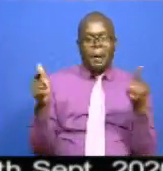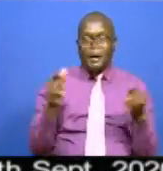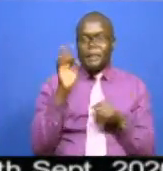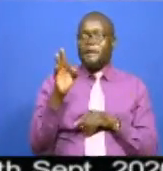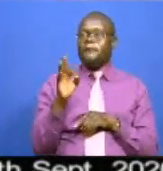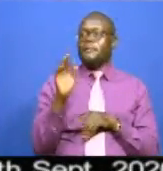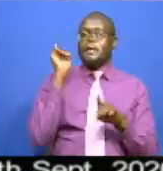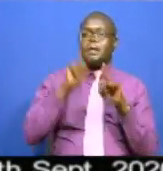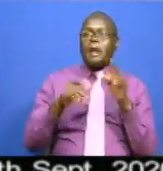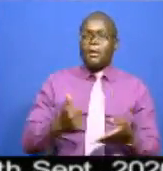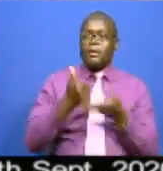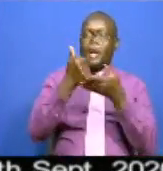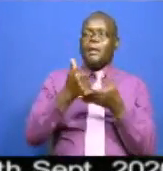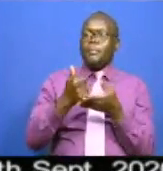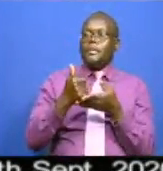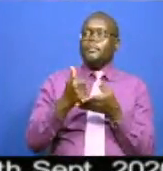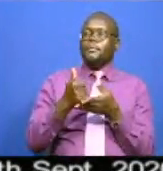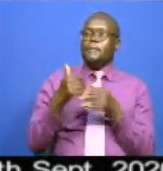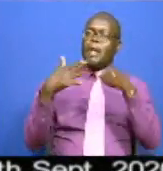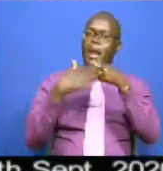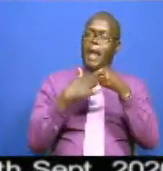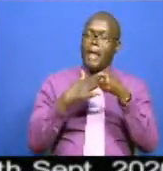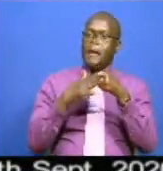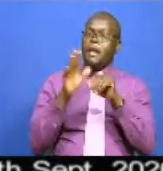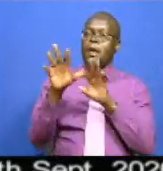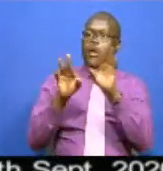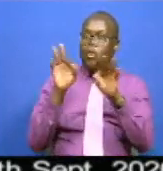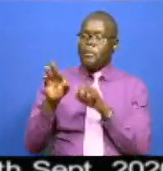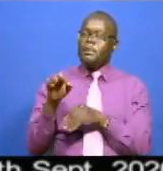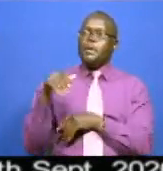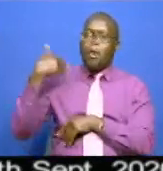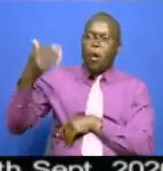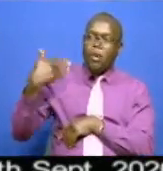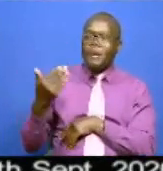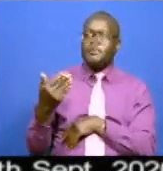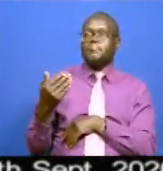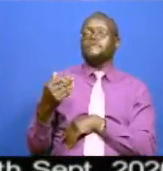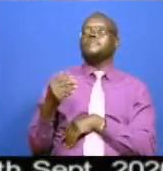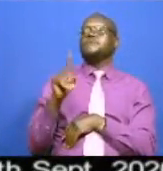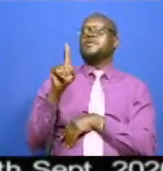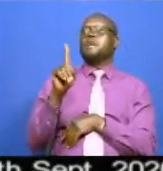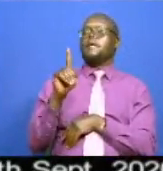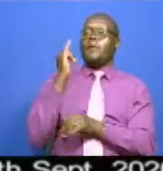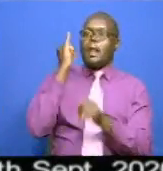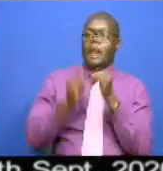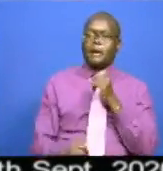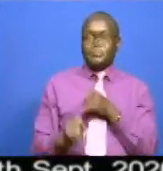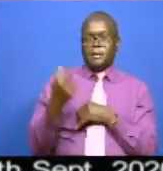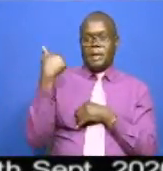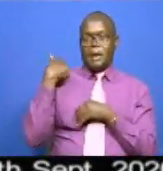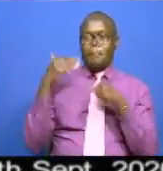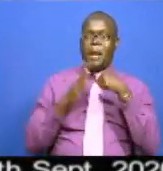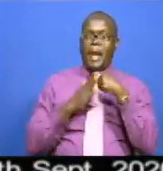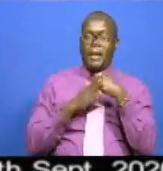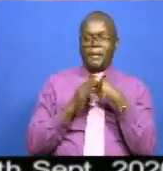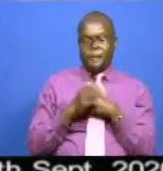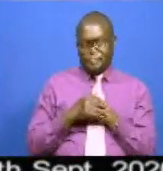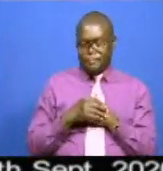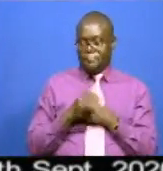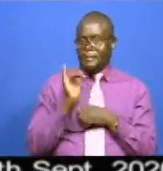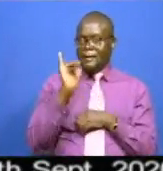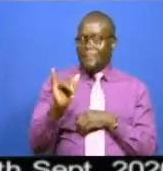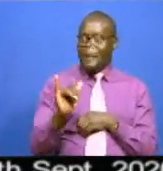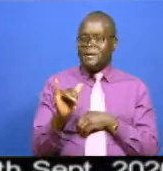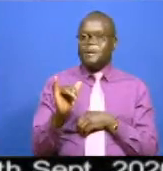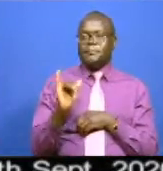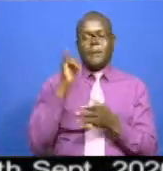could not help noting that of the 9 nominees, he's also the one who came in last as number 9. Now, that coupled